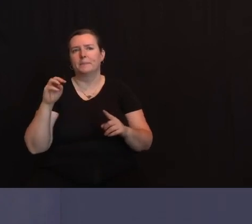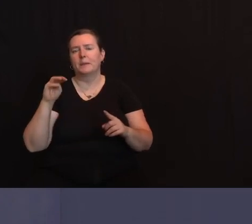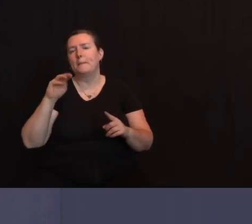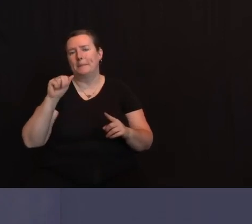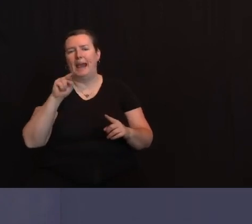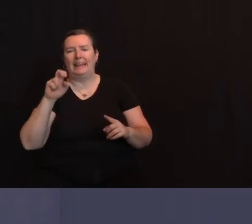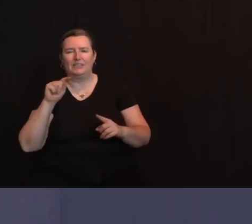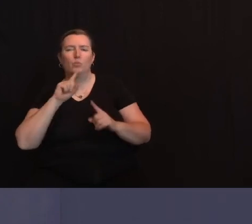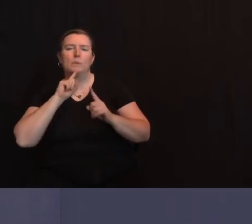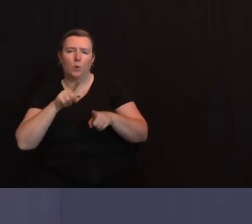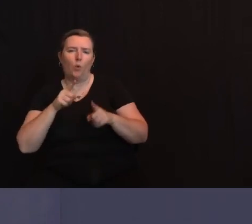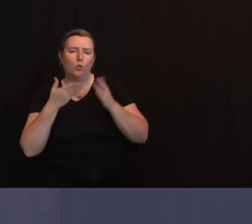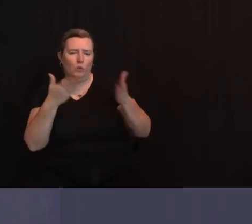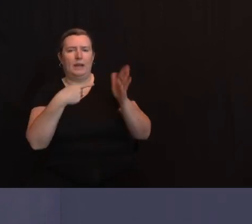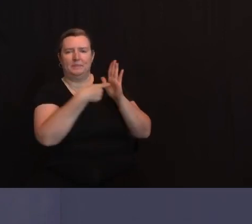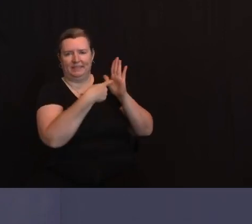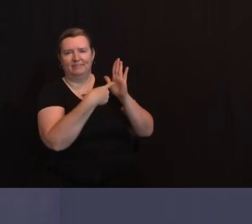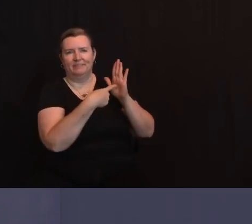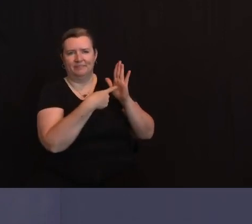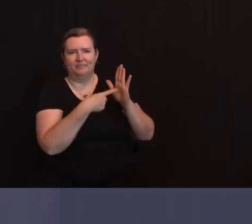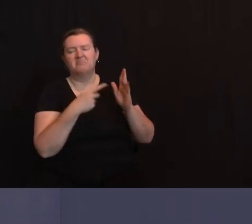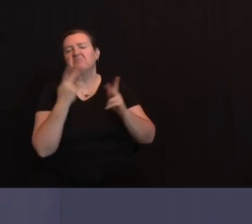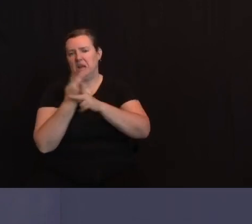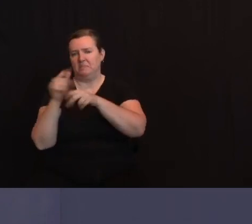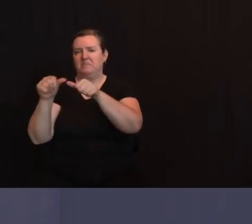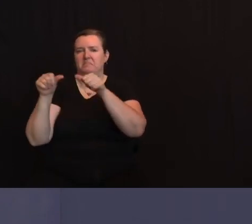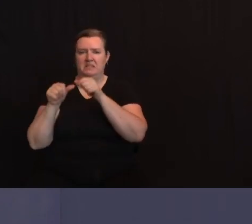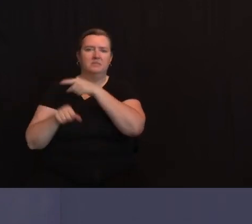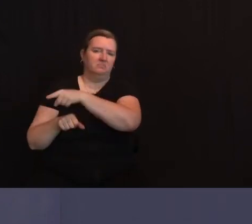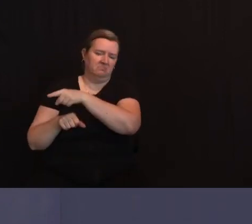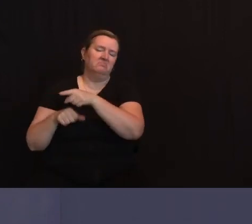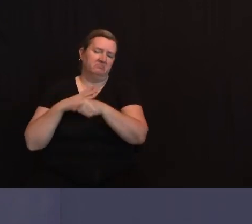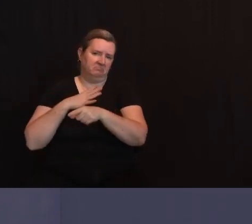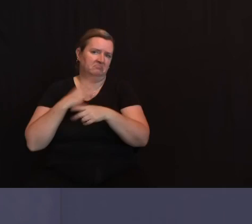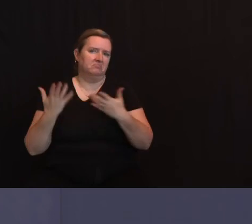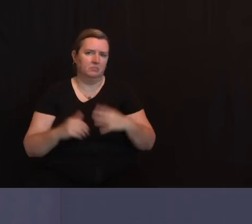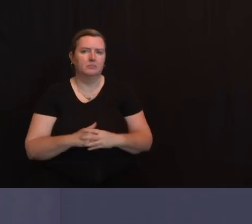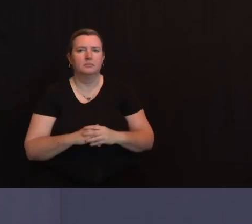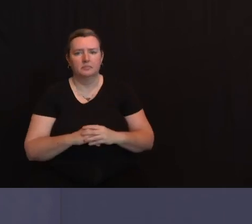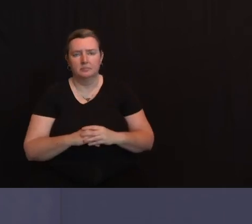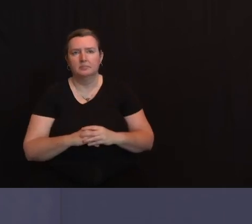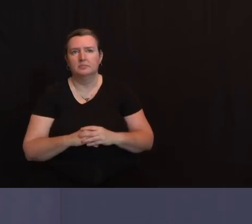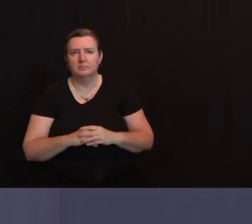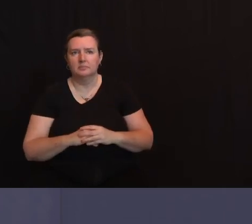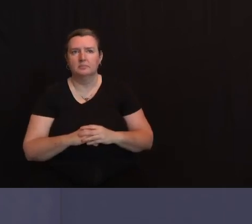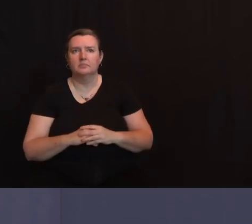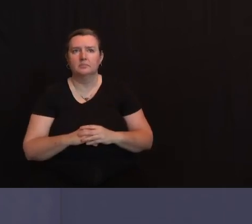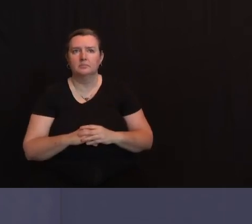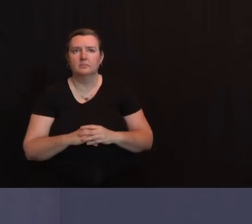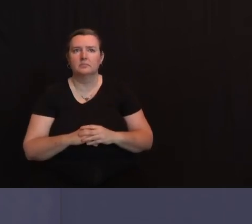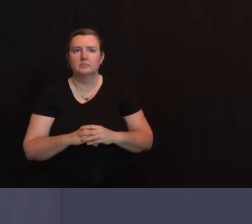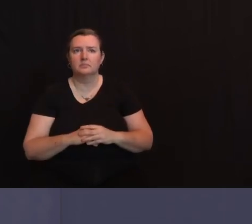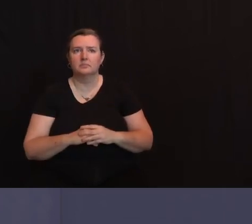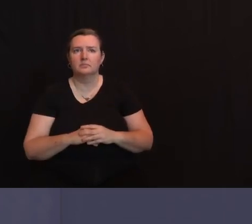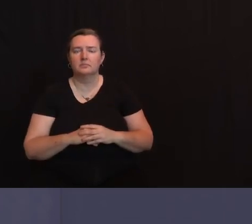helped the department stand up the 250-bed field medical station in Secaucus.